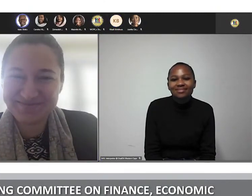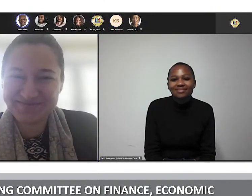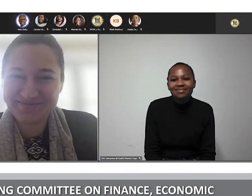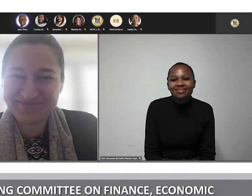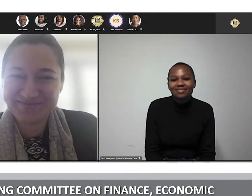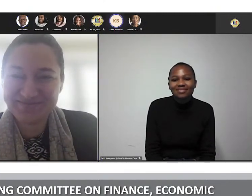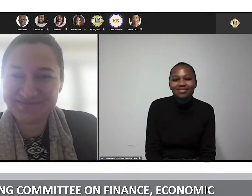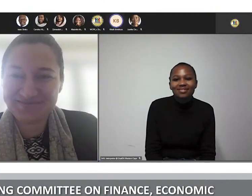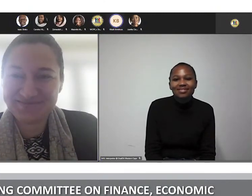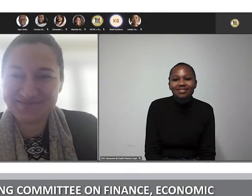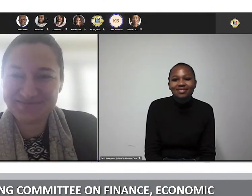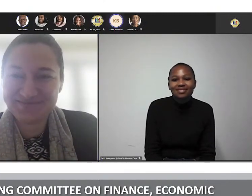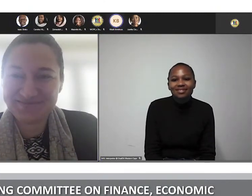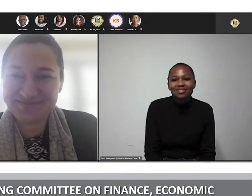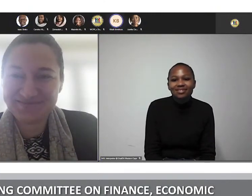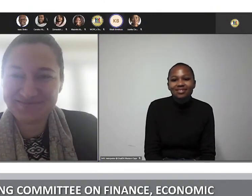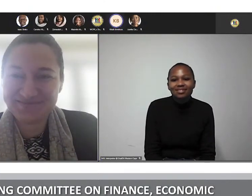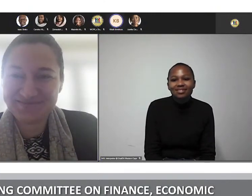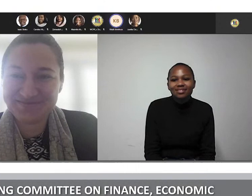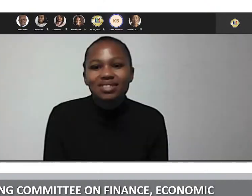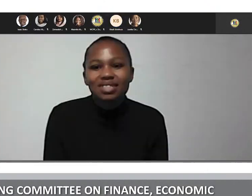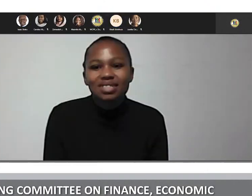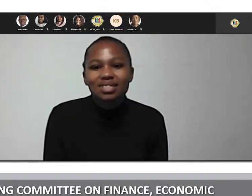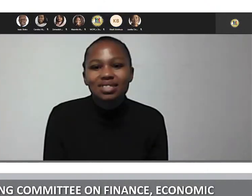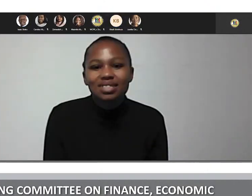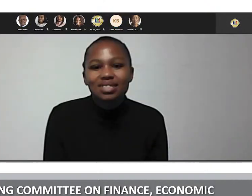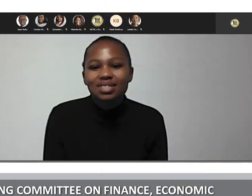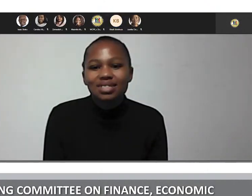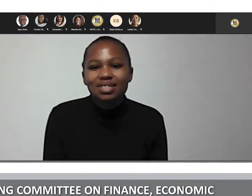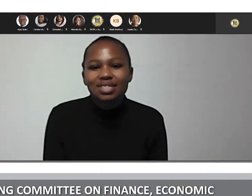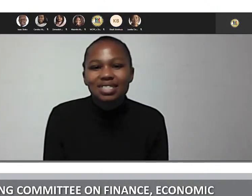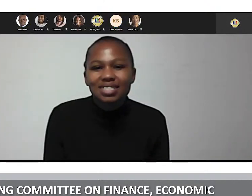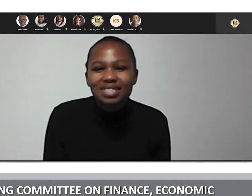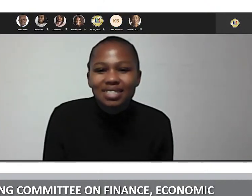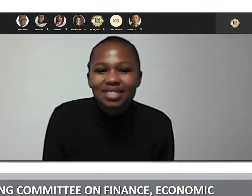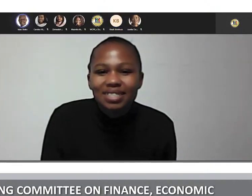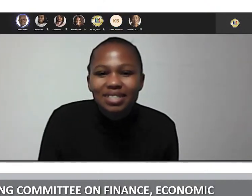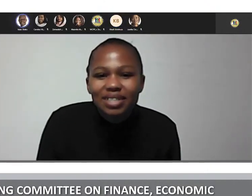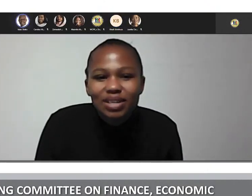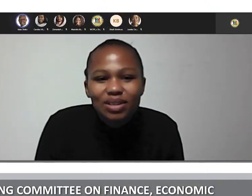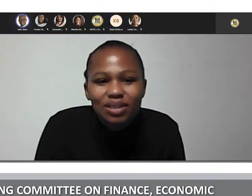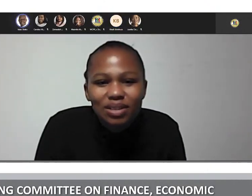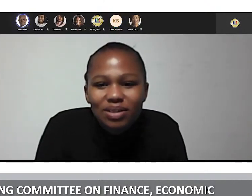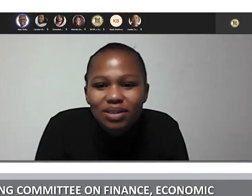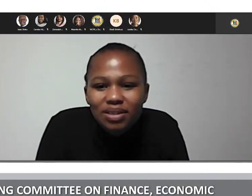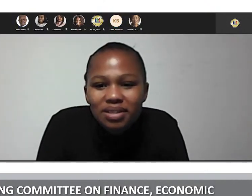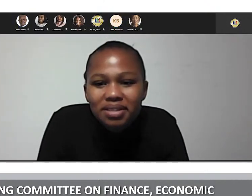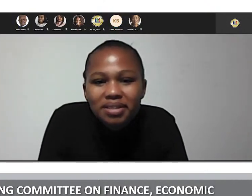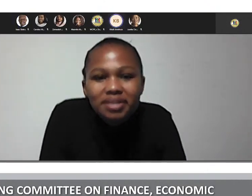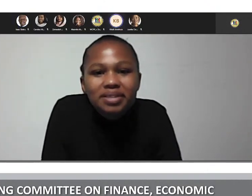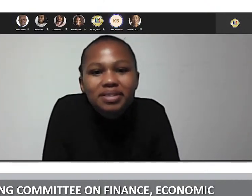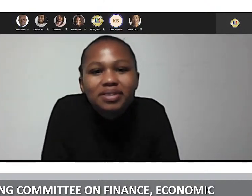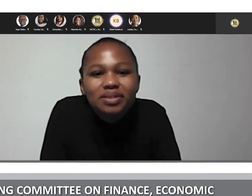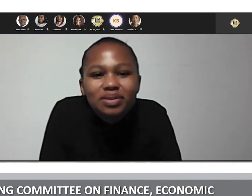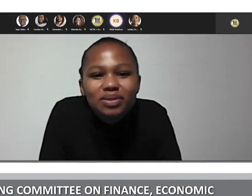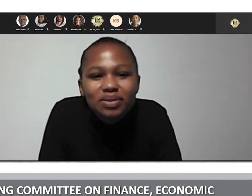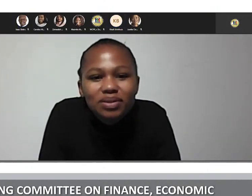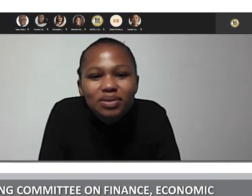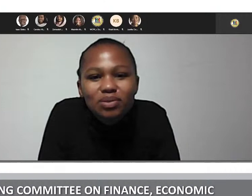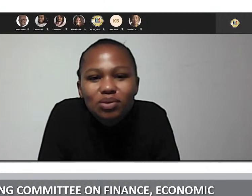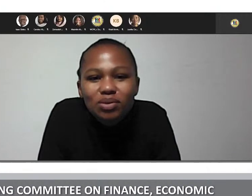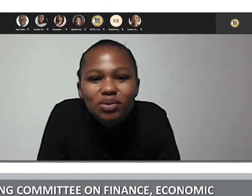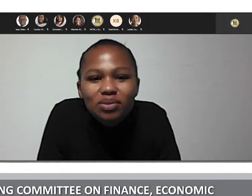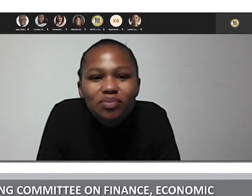good. Great stuff, Member, man. Yeah, guys, have a lovely weekend. You too, man. Thank you. Thank you. Thanks.